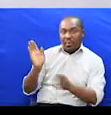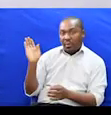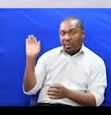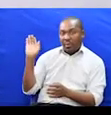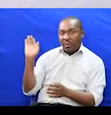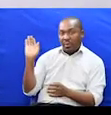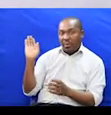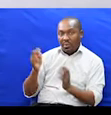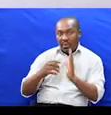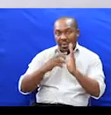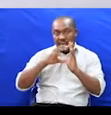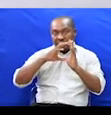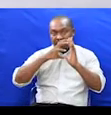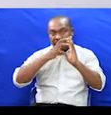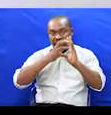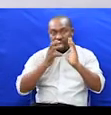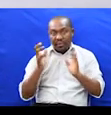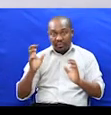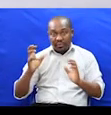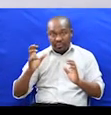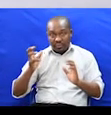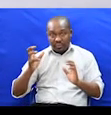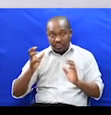is what? If this is a nucleus,